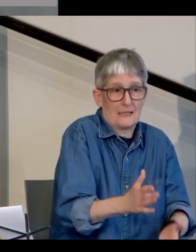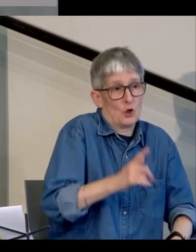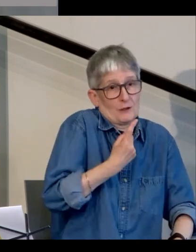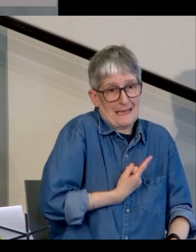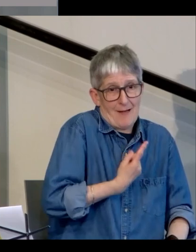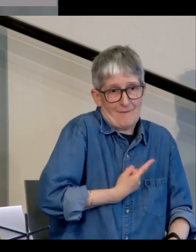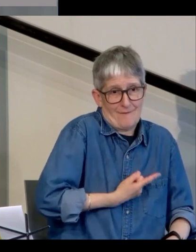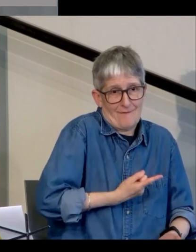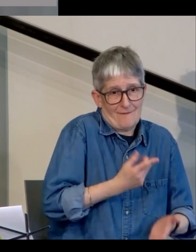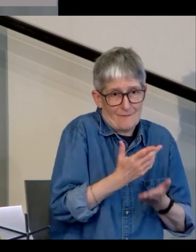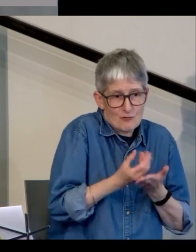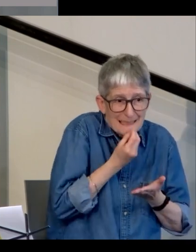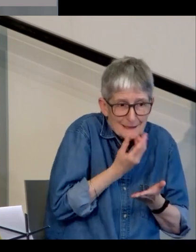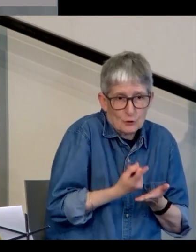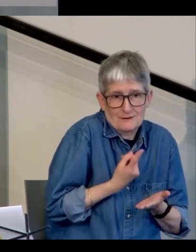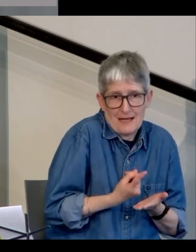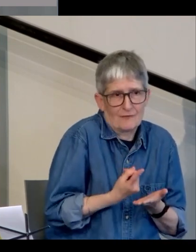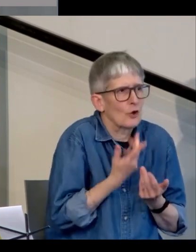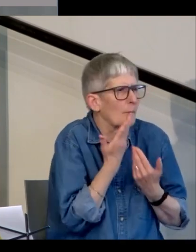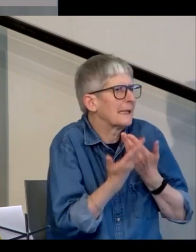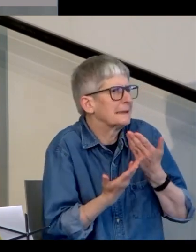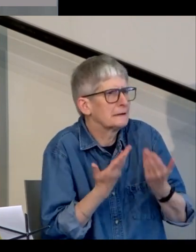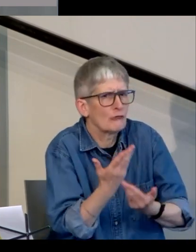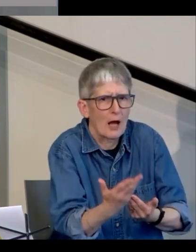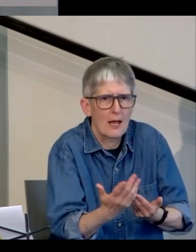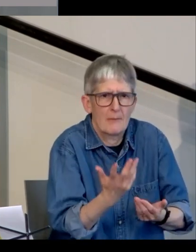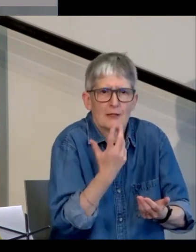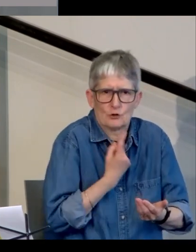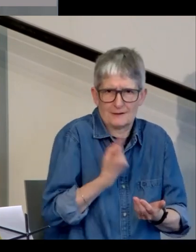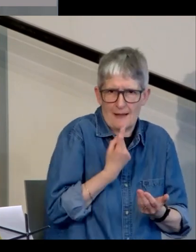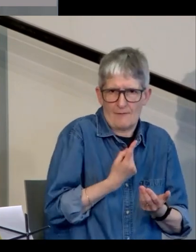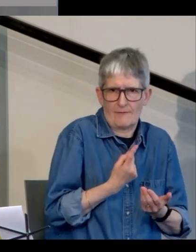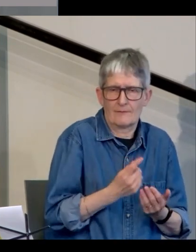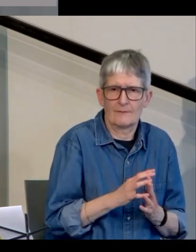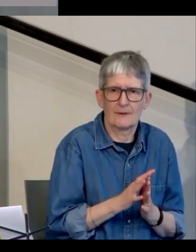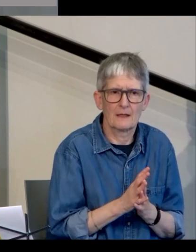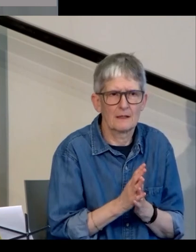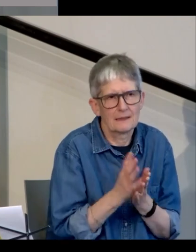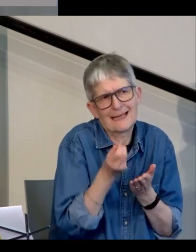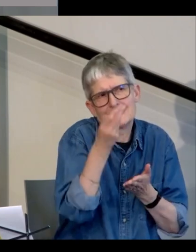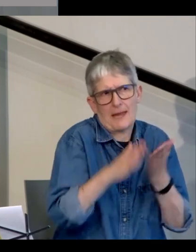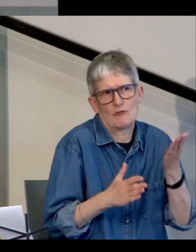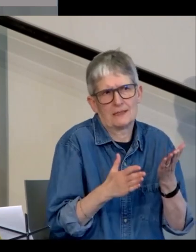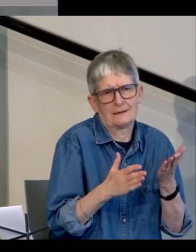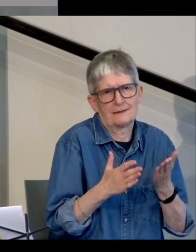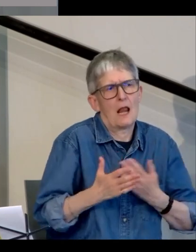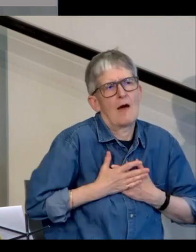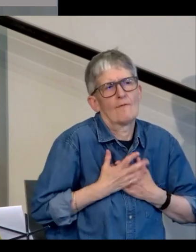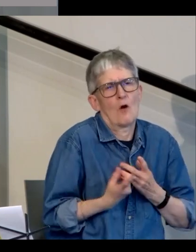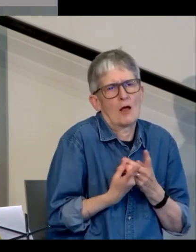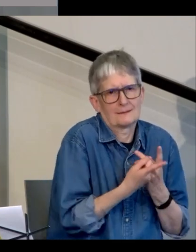heard a wonderful description of God's love. Great illustrations. Now we need to experience it for